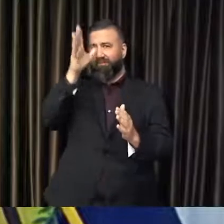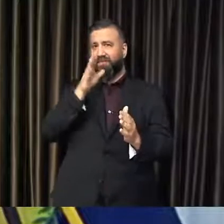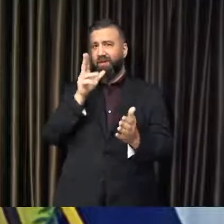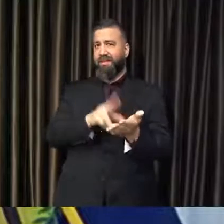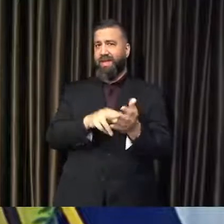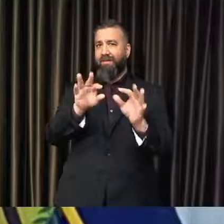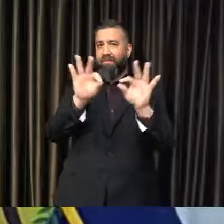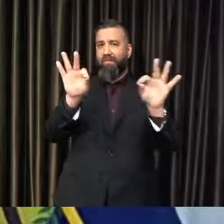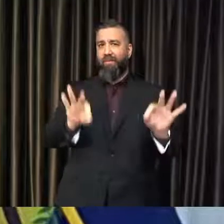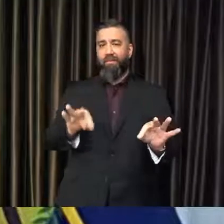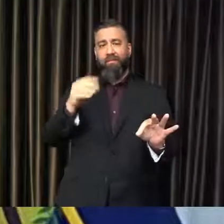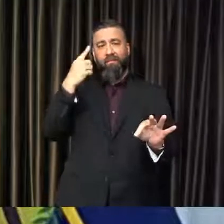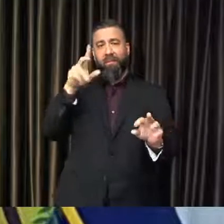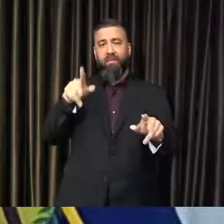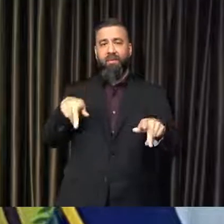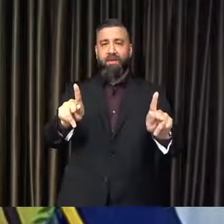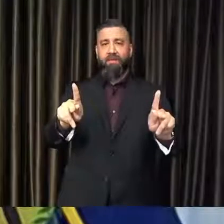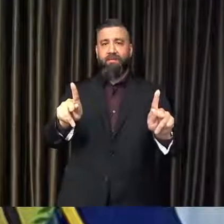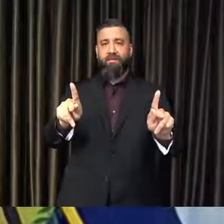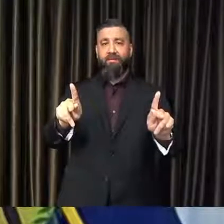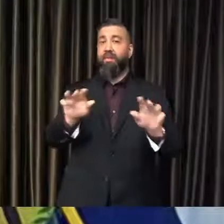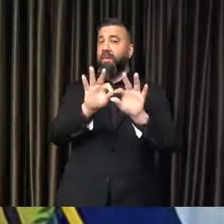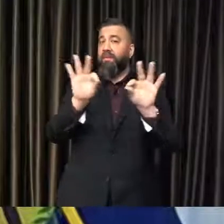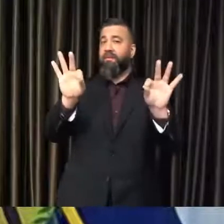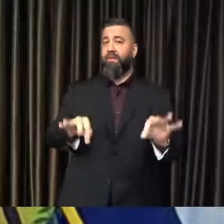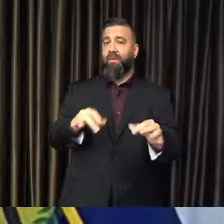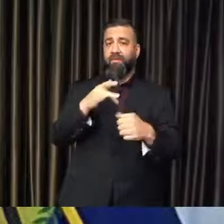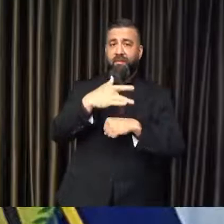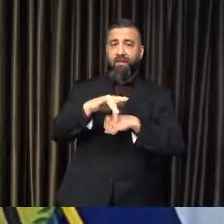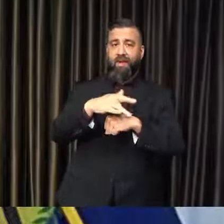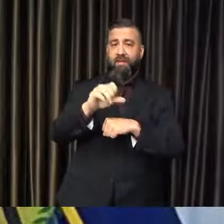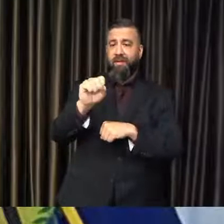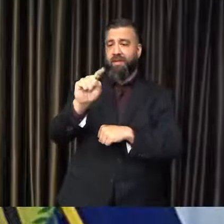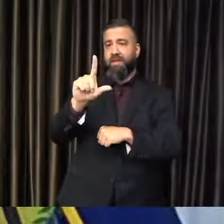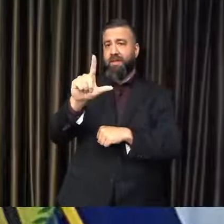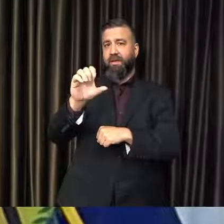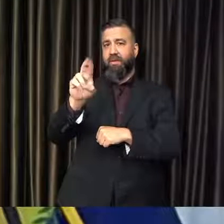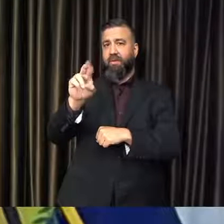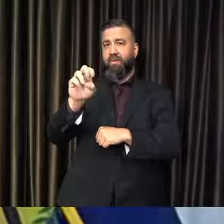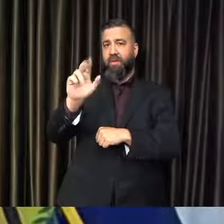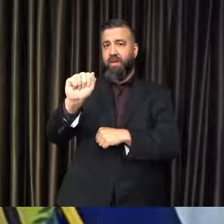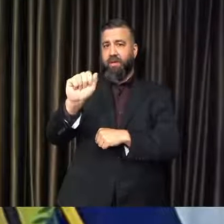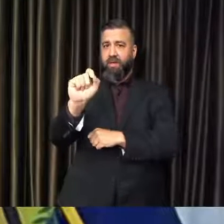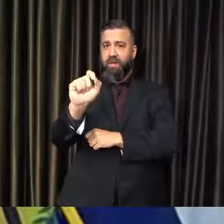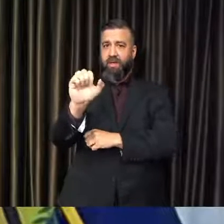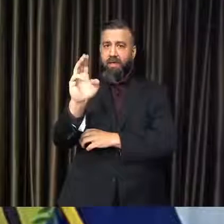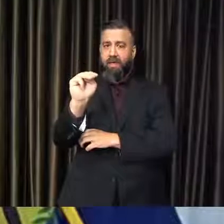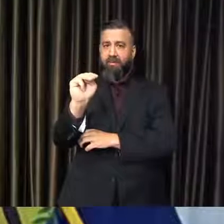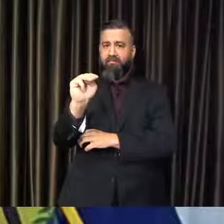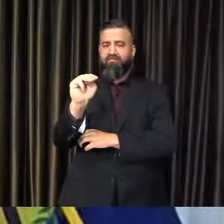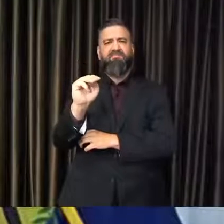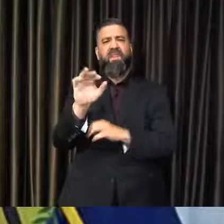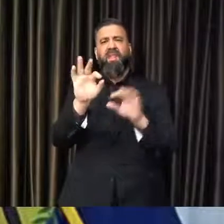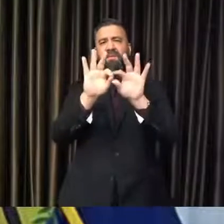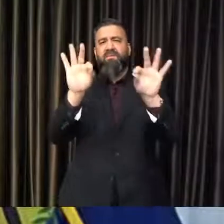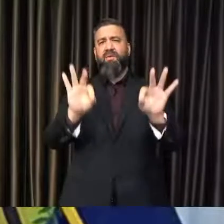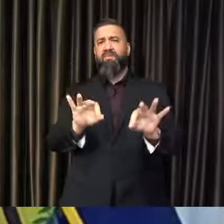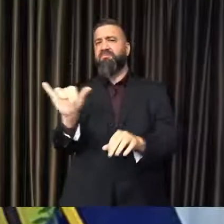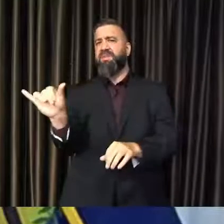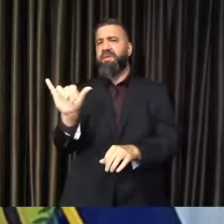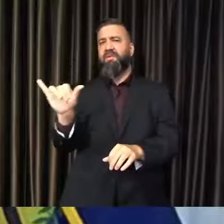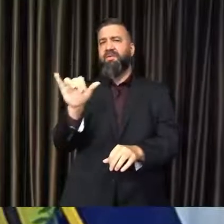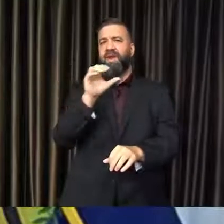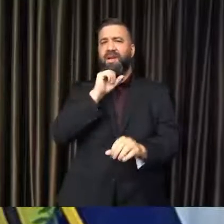of the form will be available at stlcorona.com. It's a form similar to the ones that's been used for 16